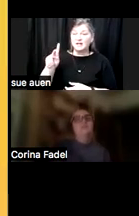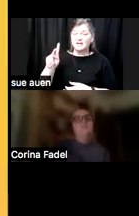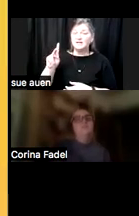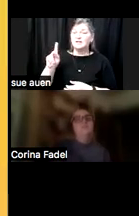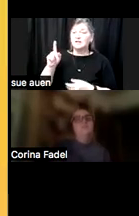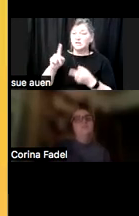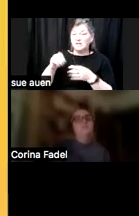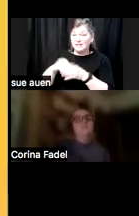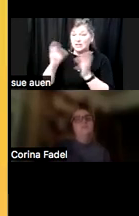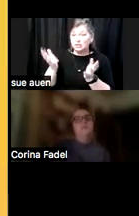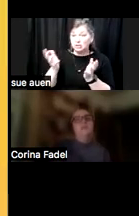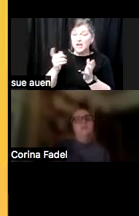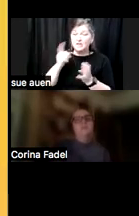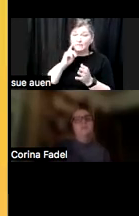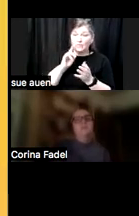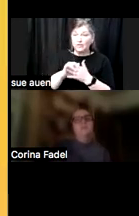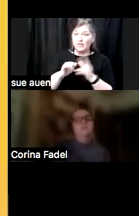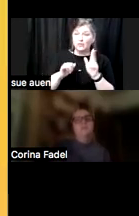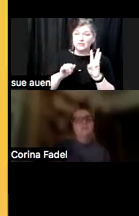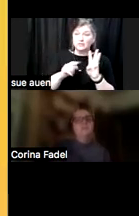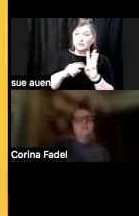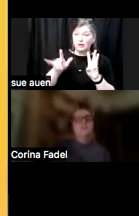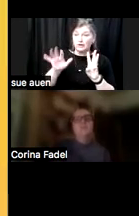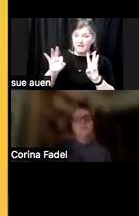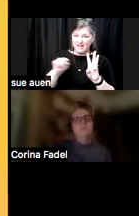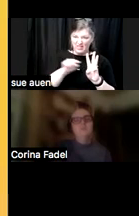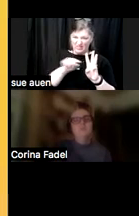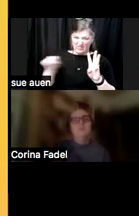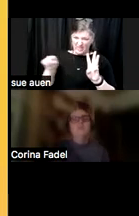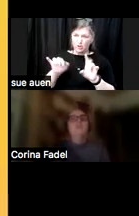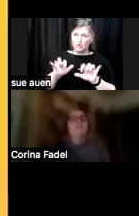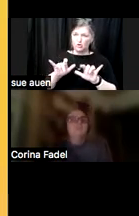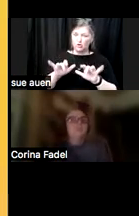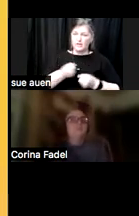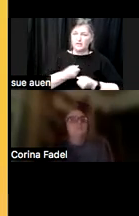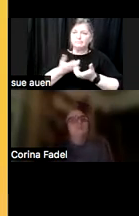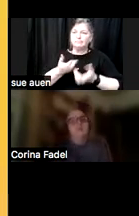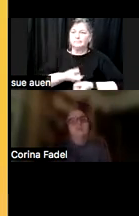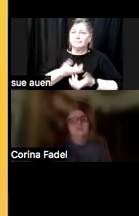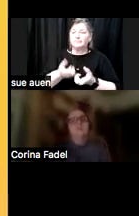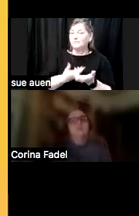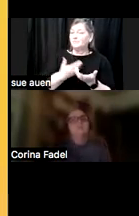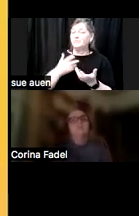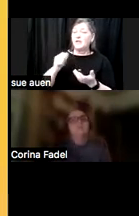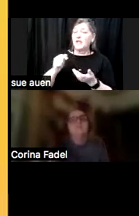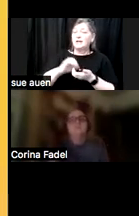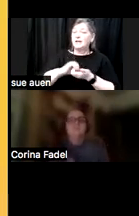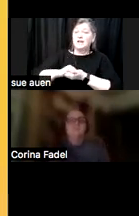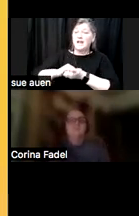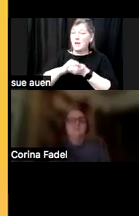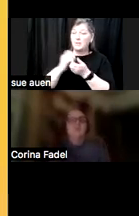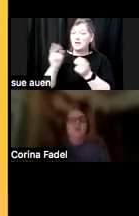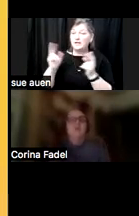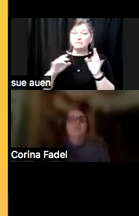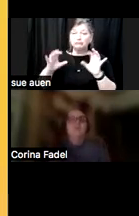39 to share with. And that will be the space that you can share publicly in a co-design sort of collaborative way so that we can